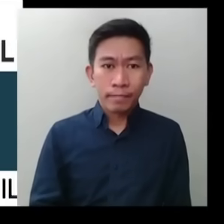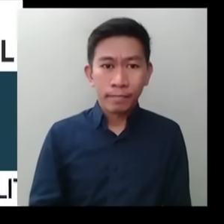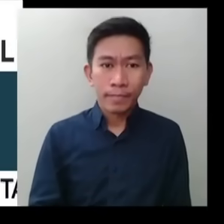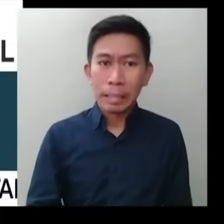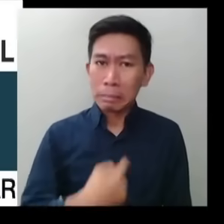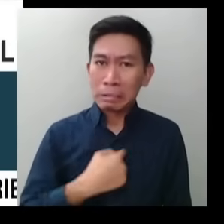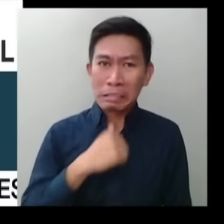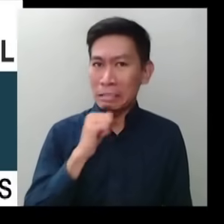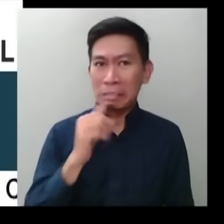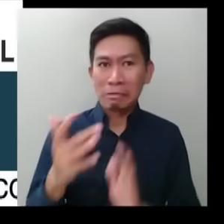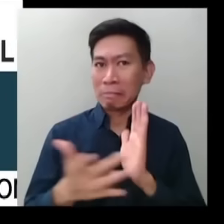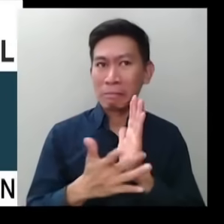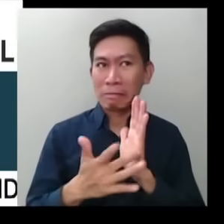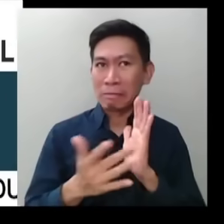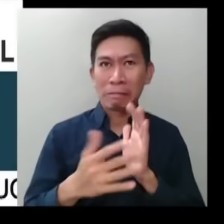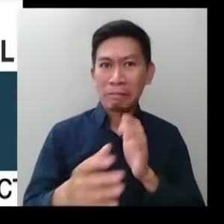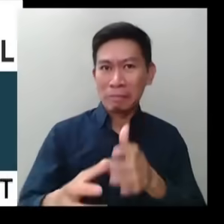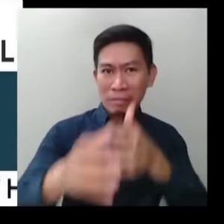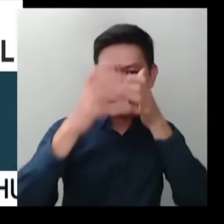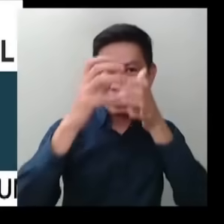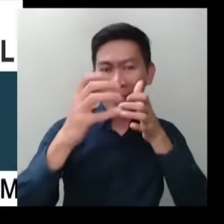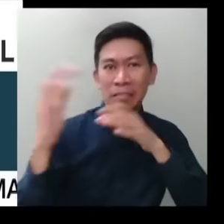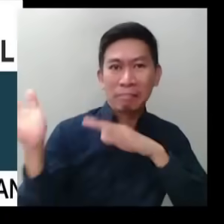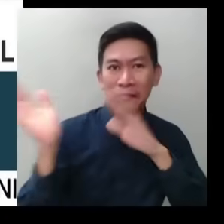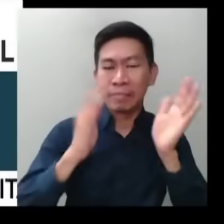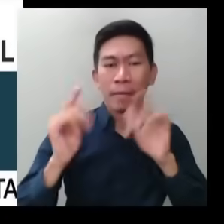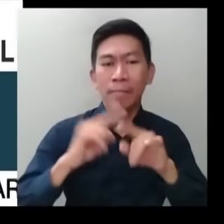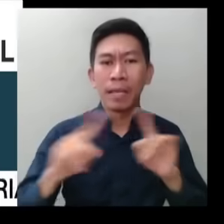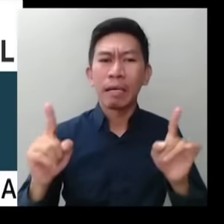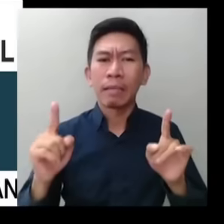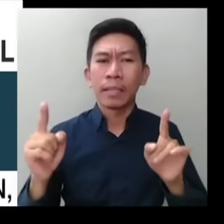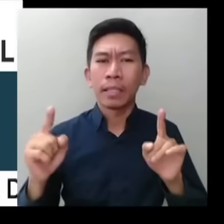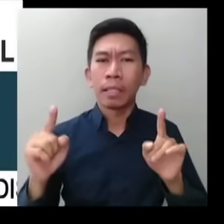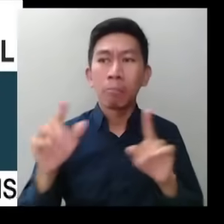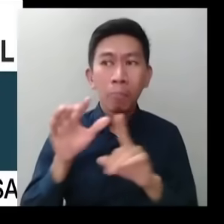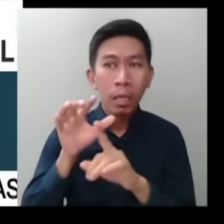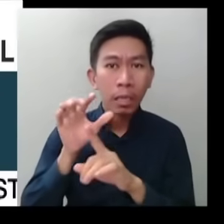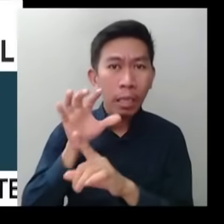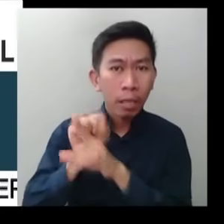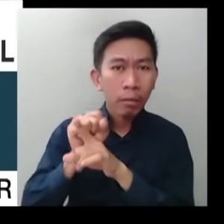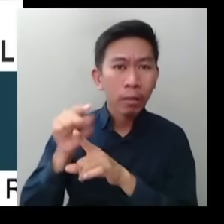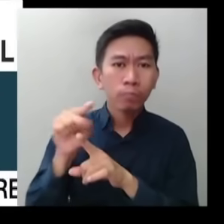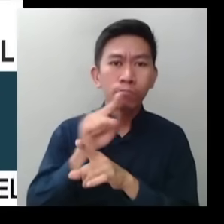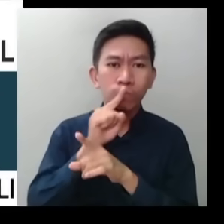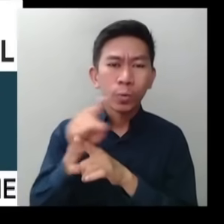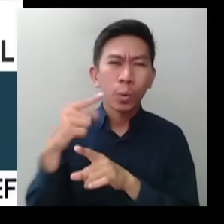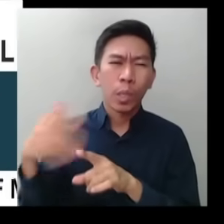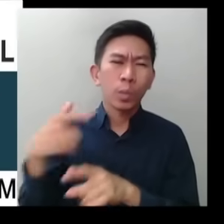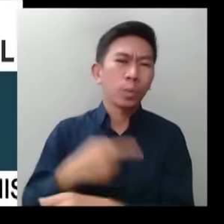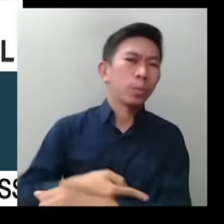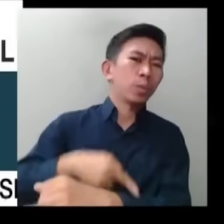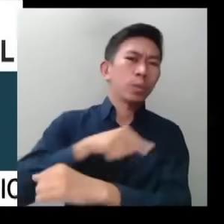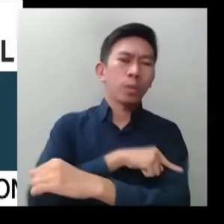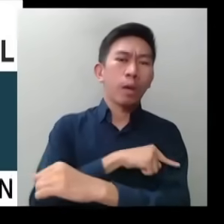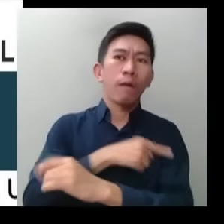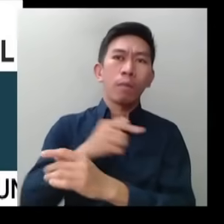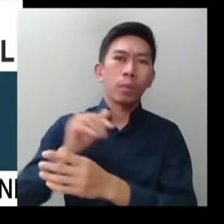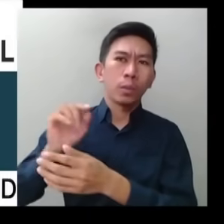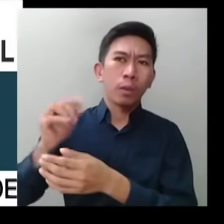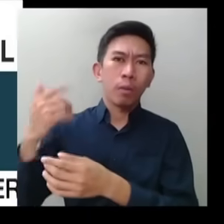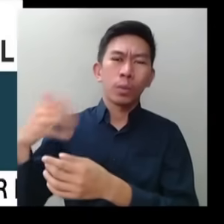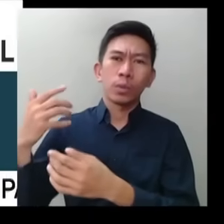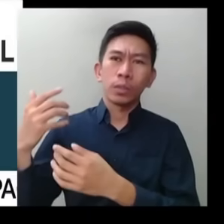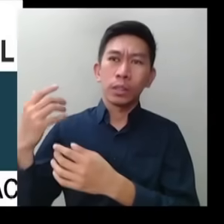in this, but basically, it's the decreasing and increasing intensity from a typhoon to a